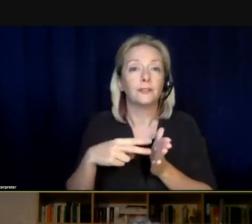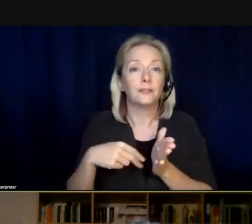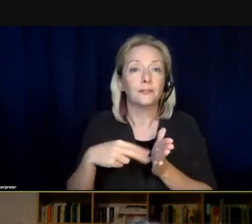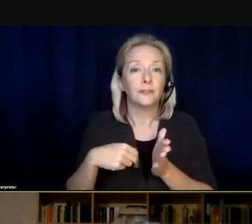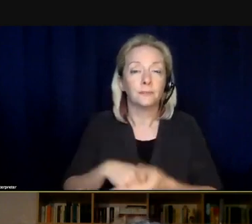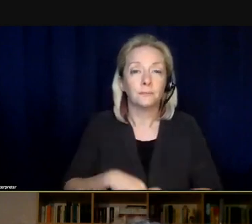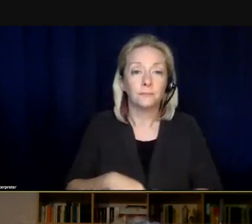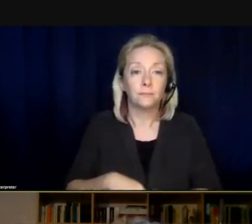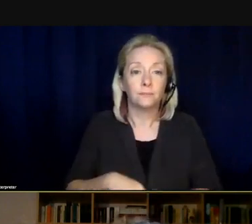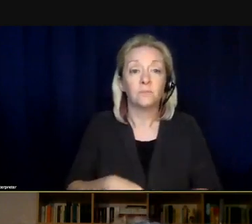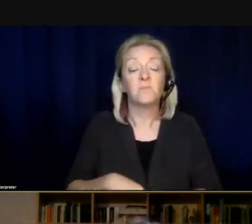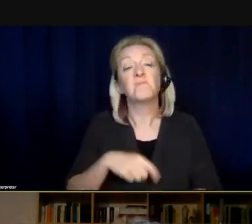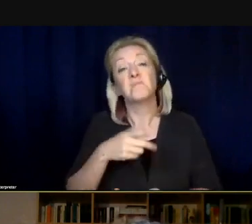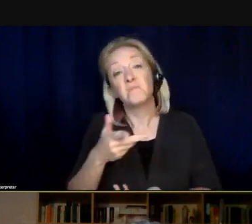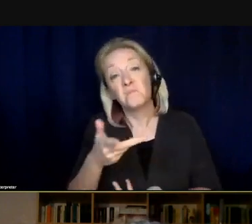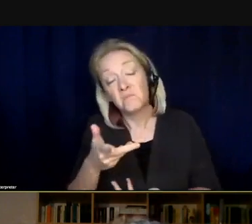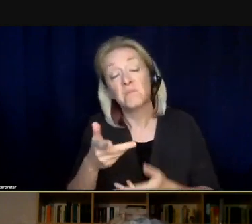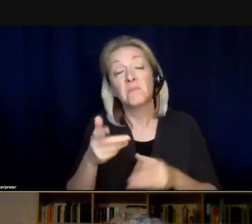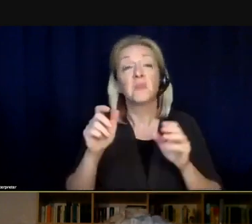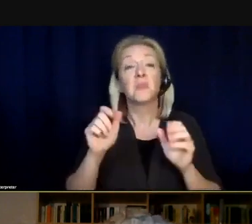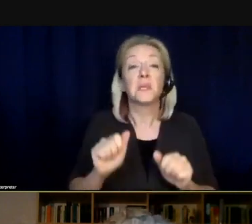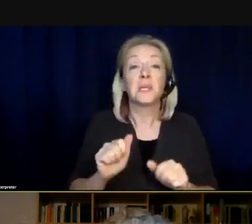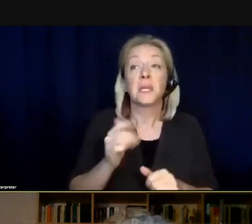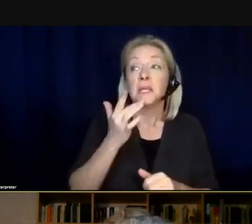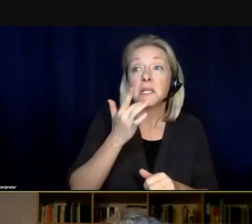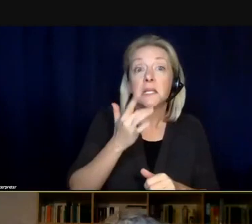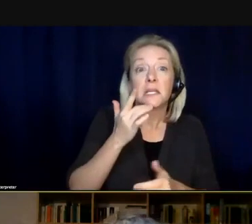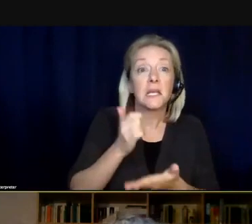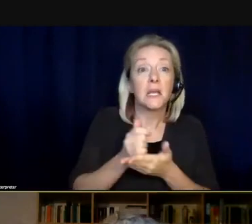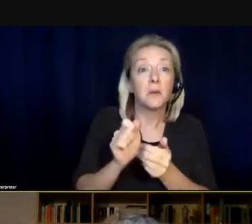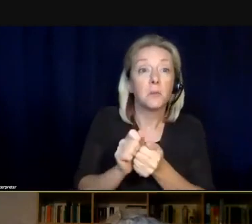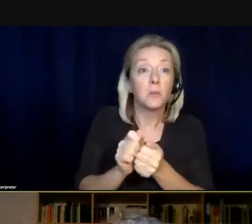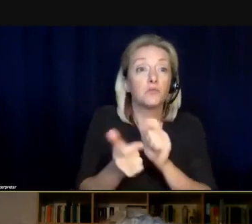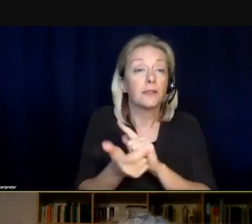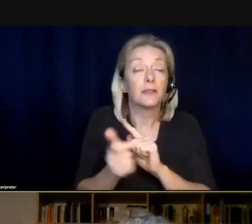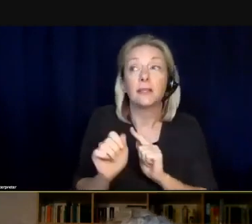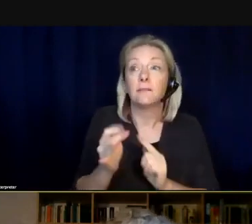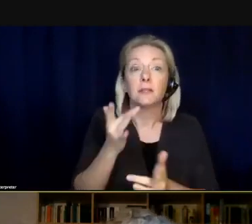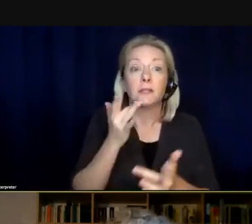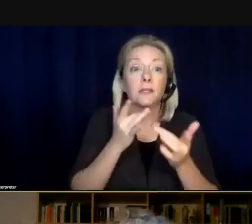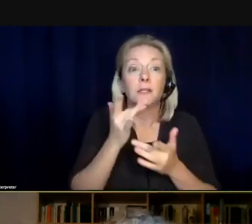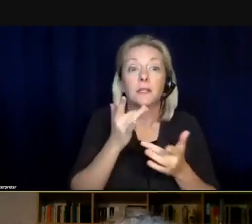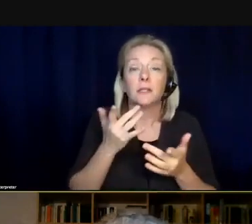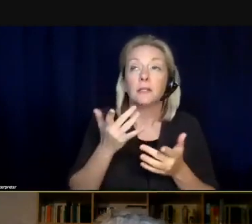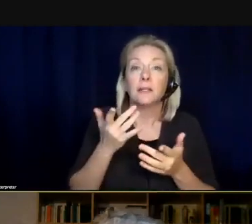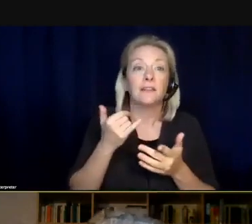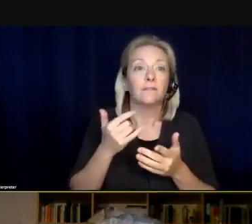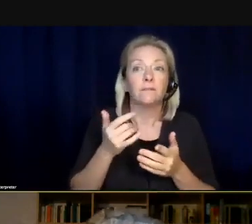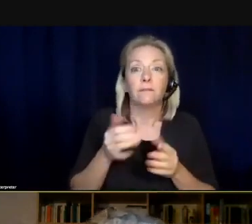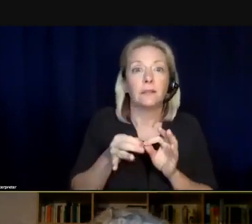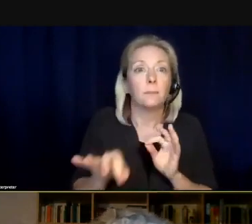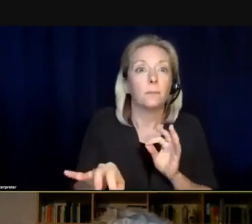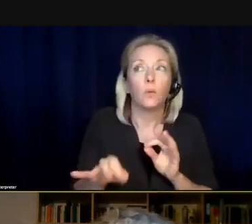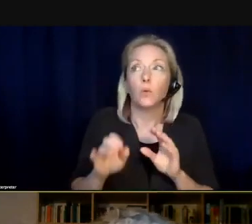help with translation if you're in a pinch and the communication is simple and you don't